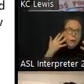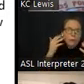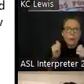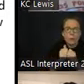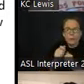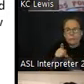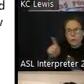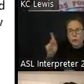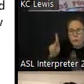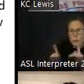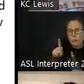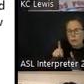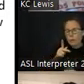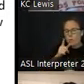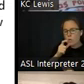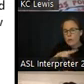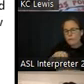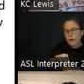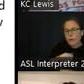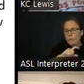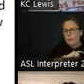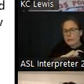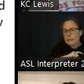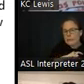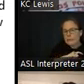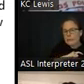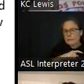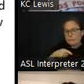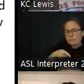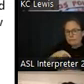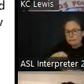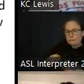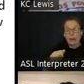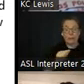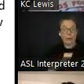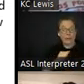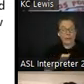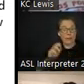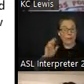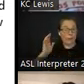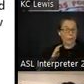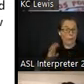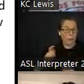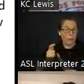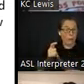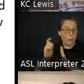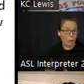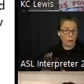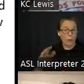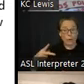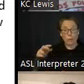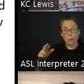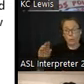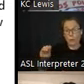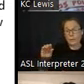be brought in front of it for accountability. And I say this as a person who is a former prosecutor and thus would not be eligible if we had